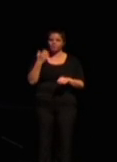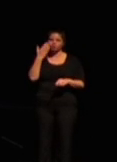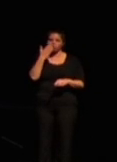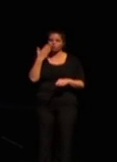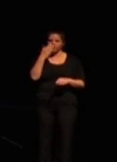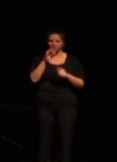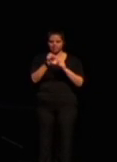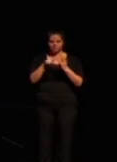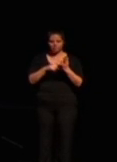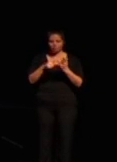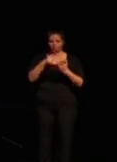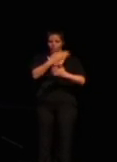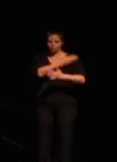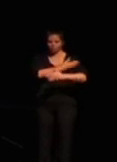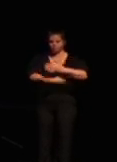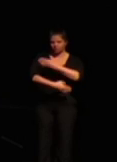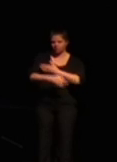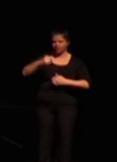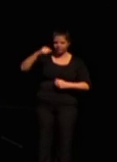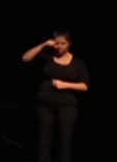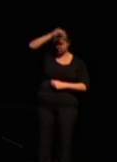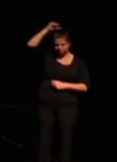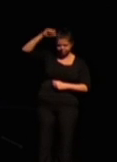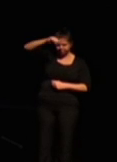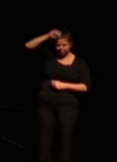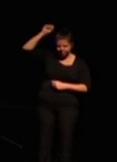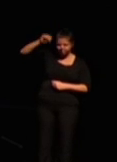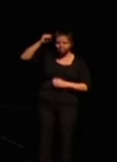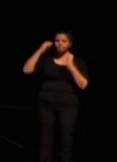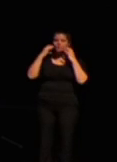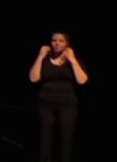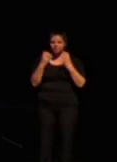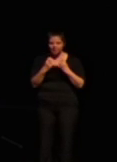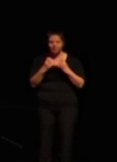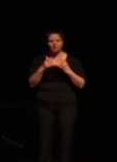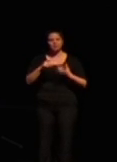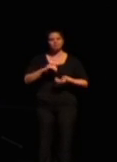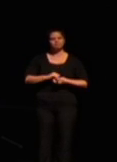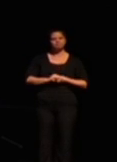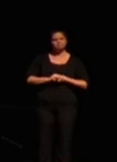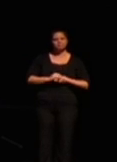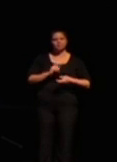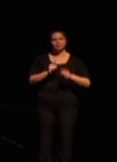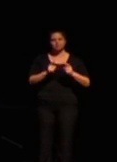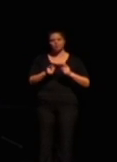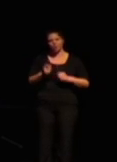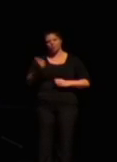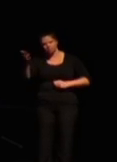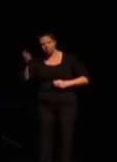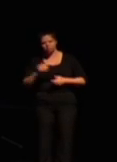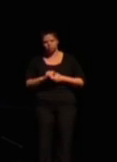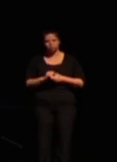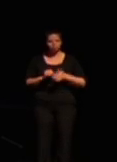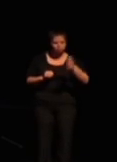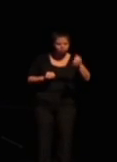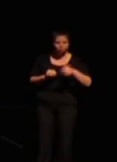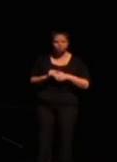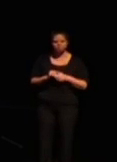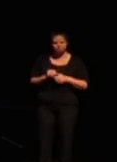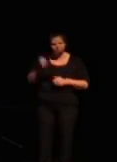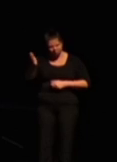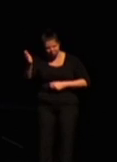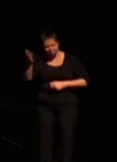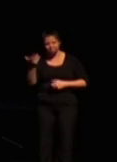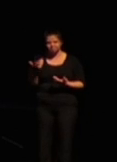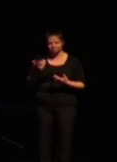a shaved head and a beard. He is quite composed, but does put out his arm to emphasize the point.